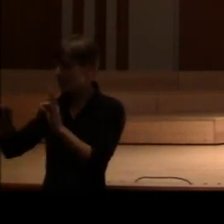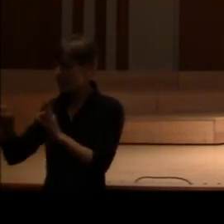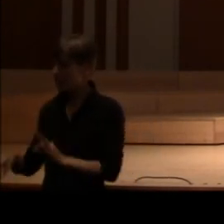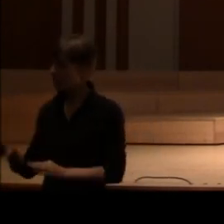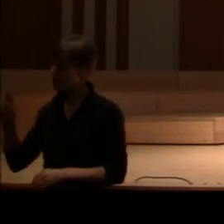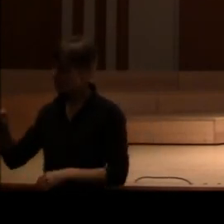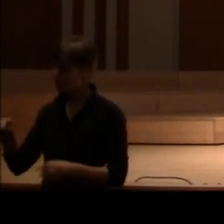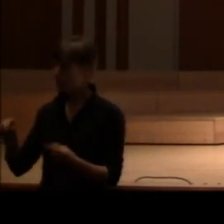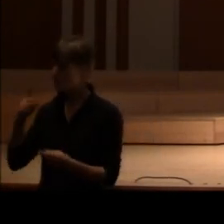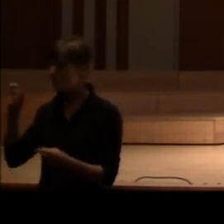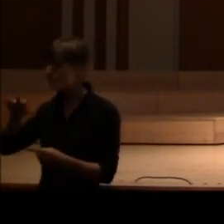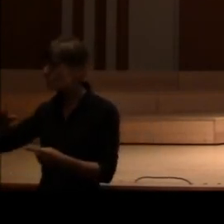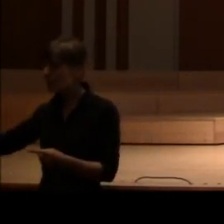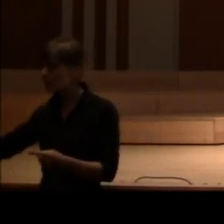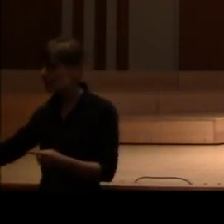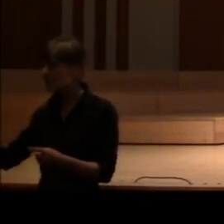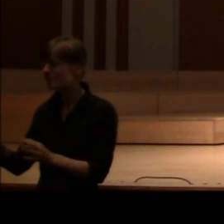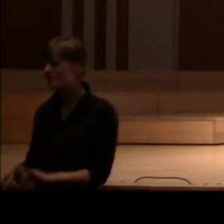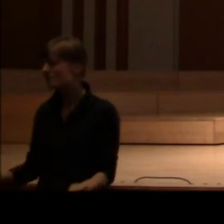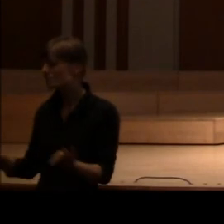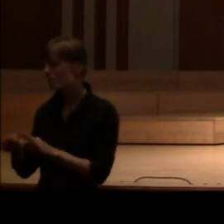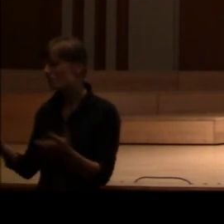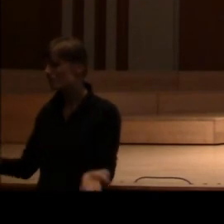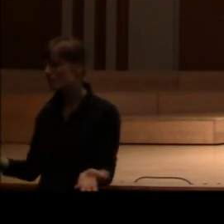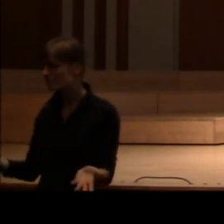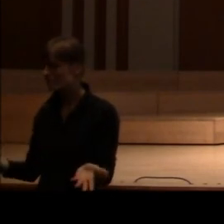spelling does not.